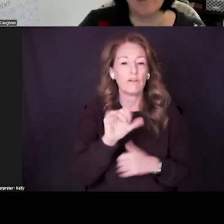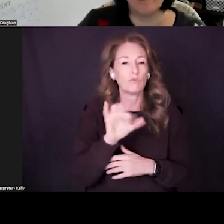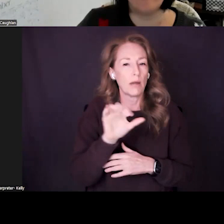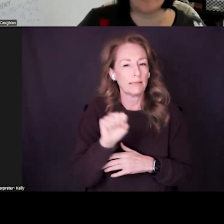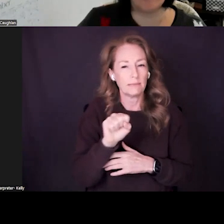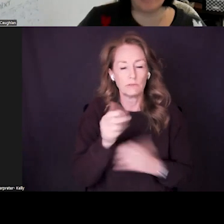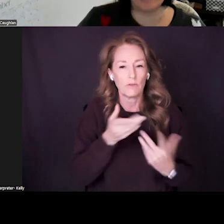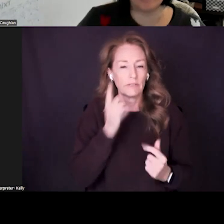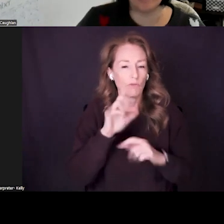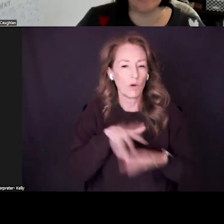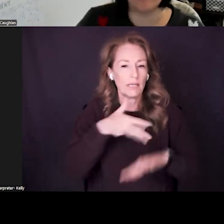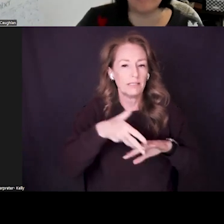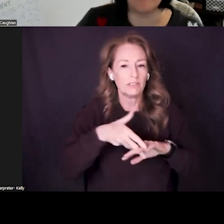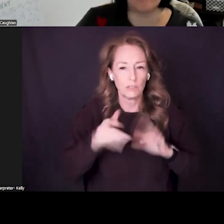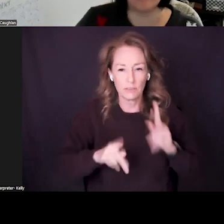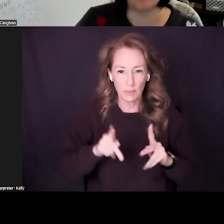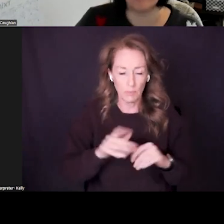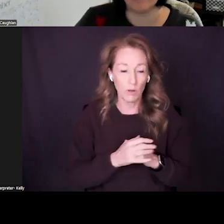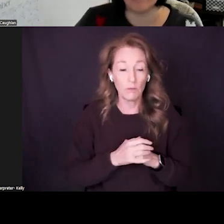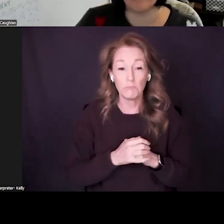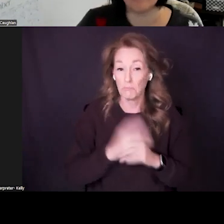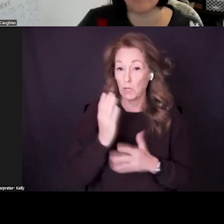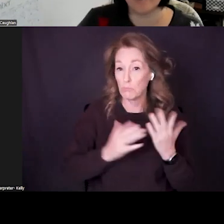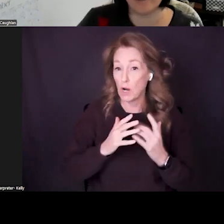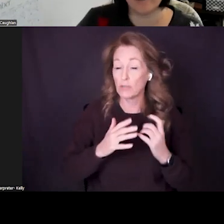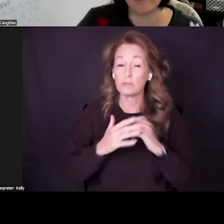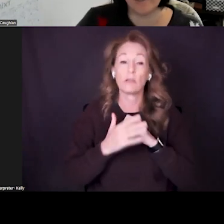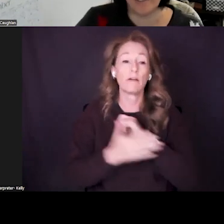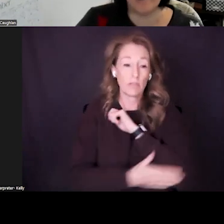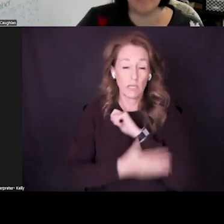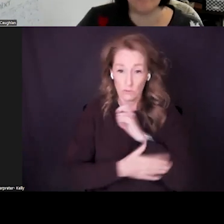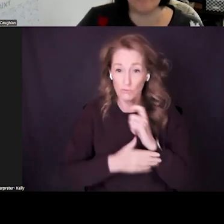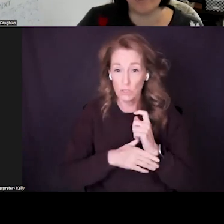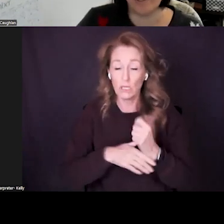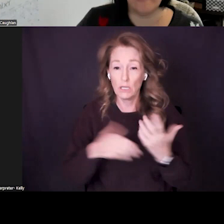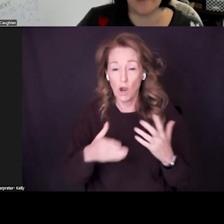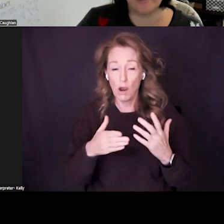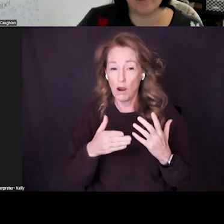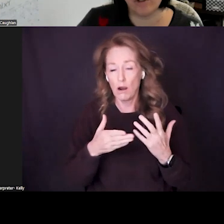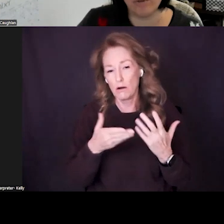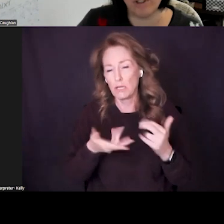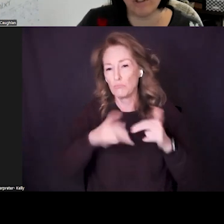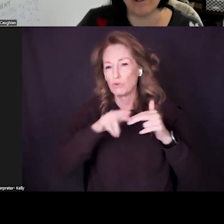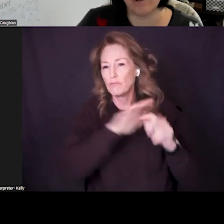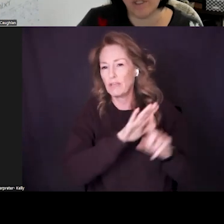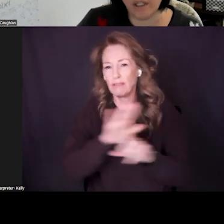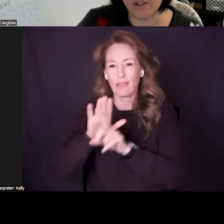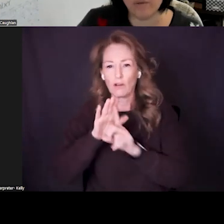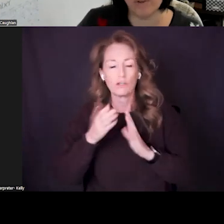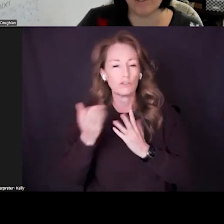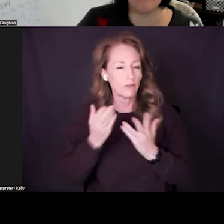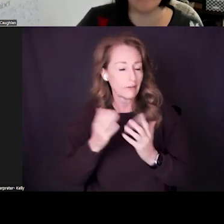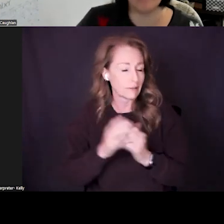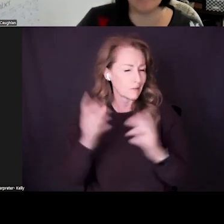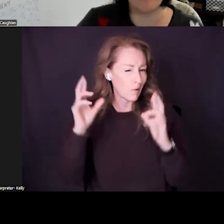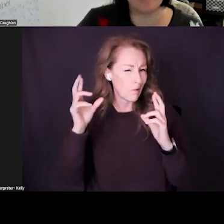peoples. There are parts of the country that are increasing their services, and hopefully in the next 2 years, 3 years,